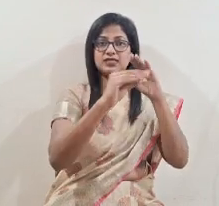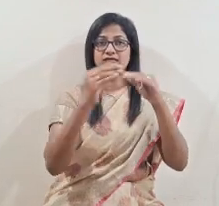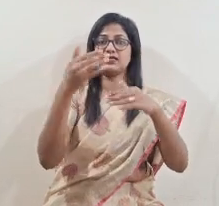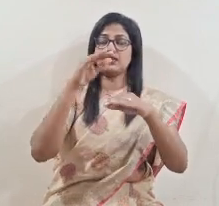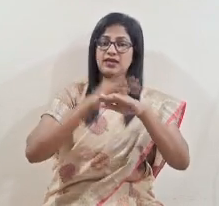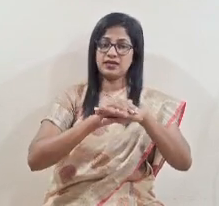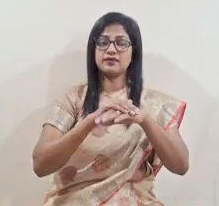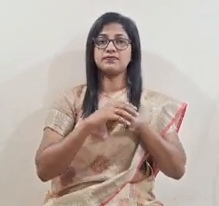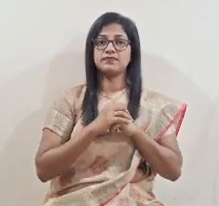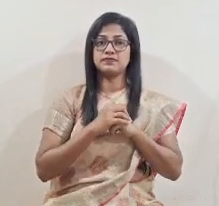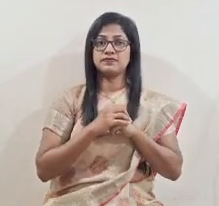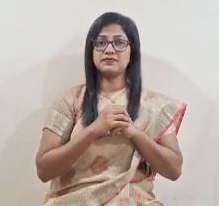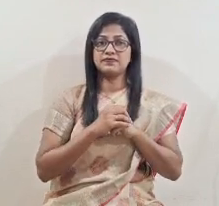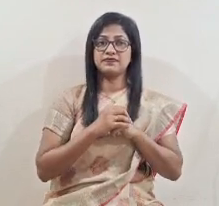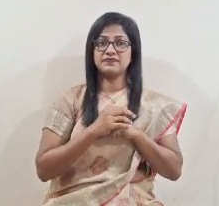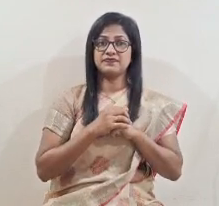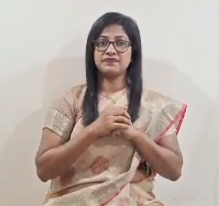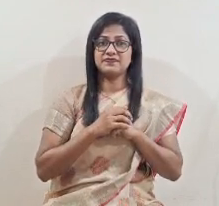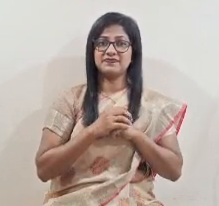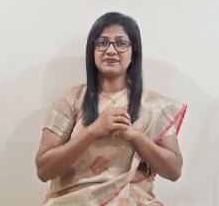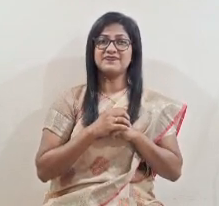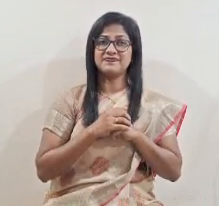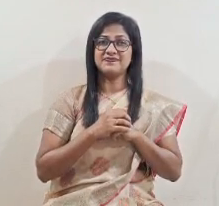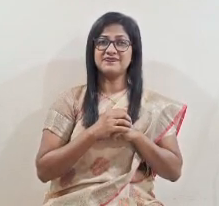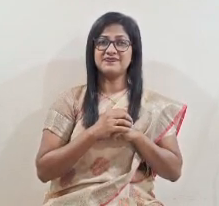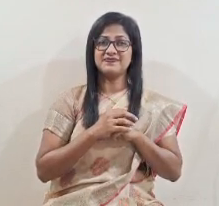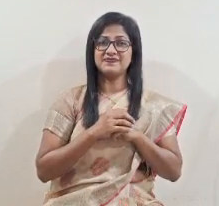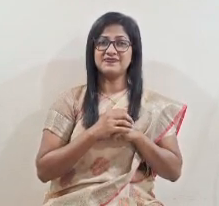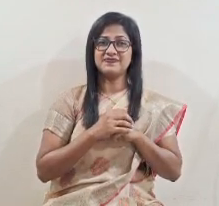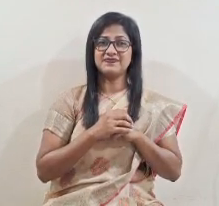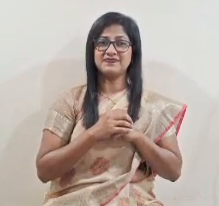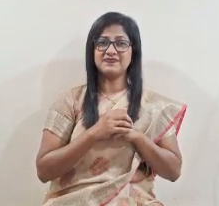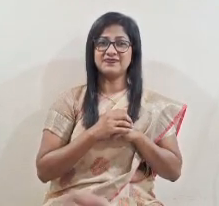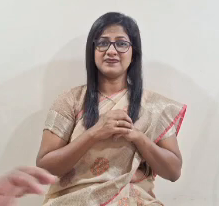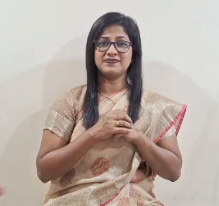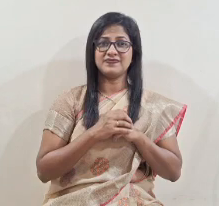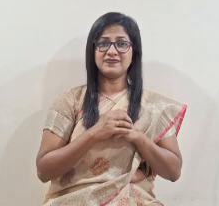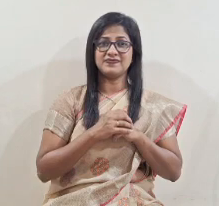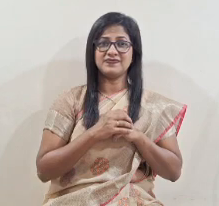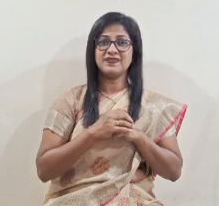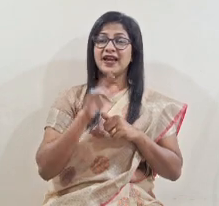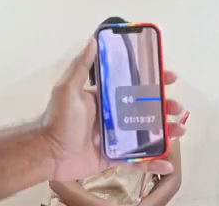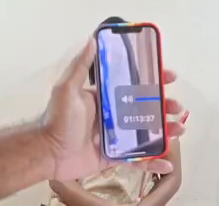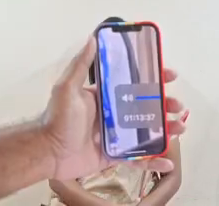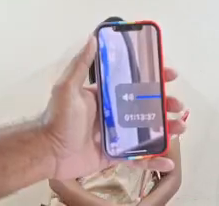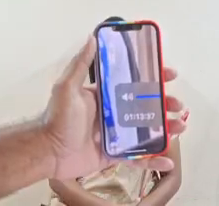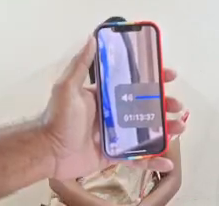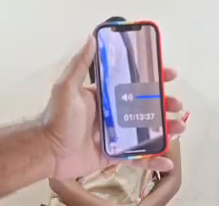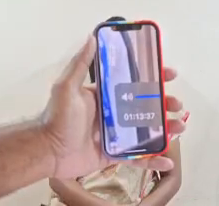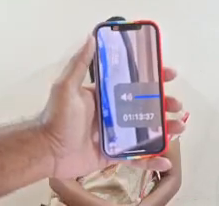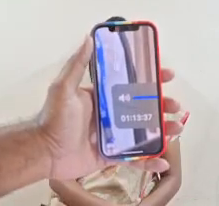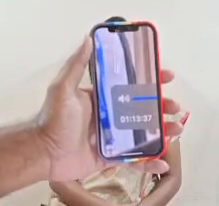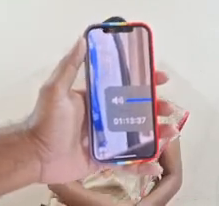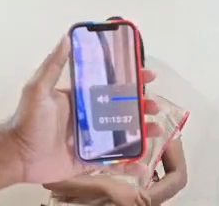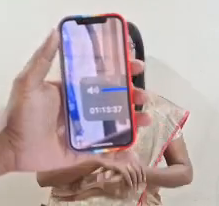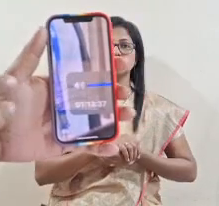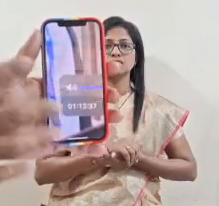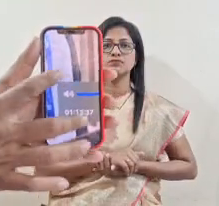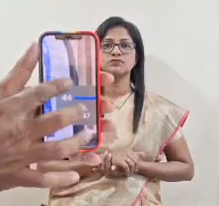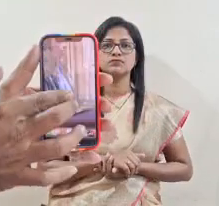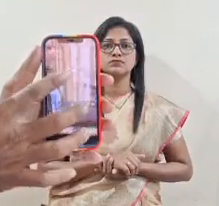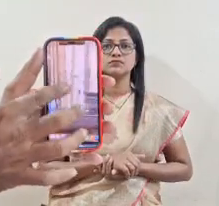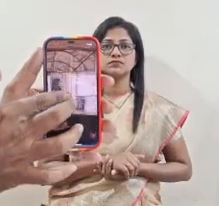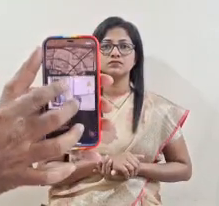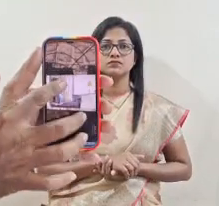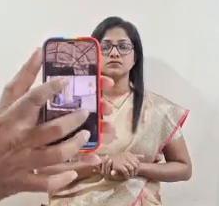density into it? So the density of the river city was again divided